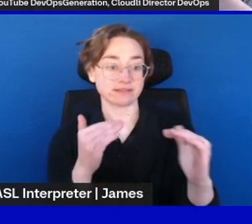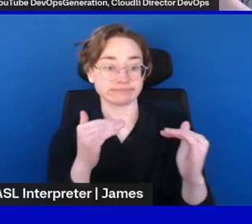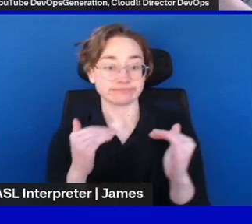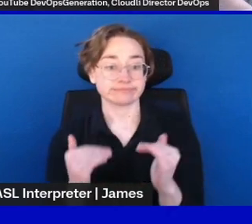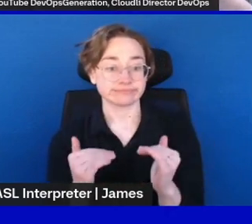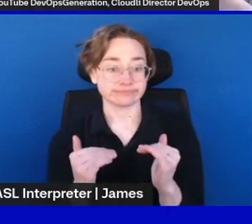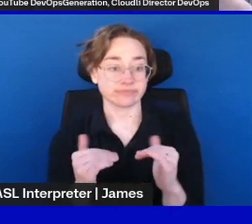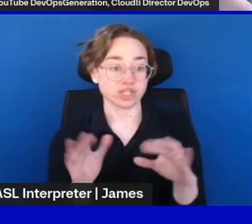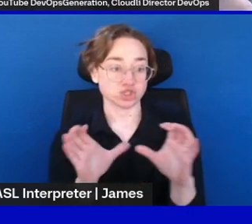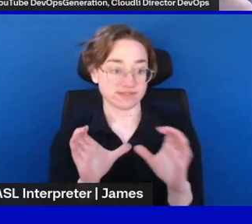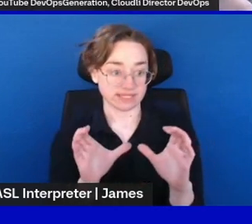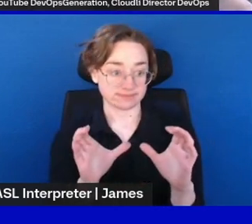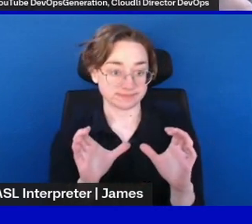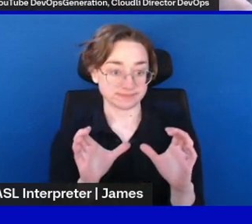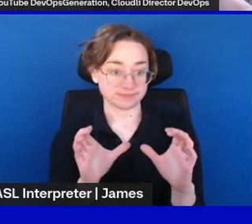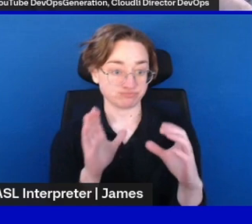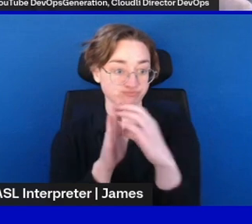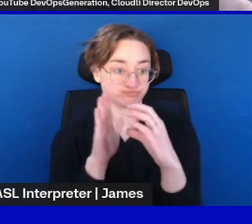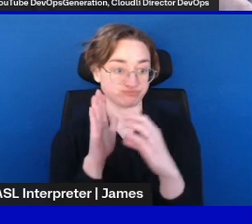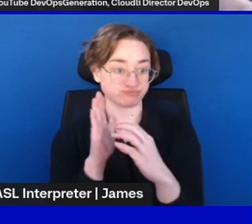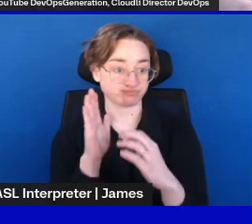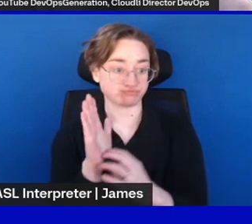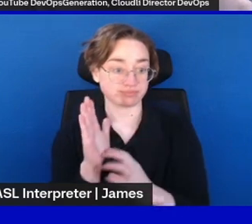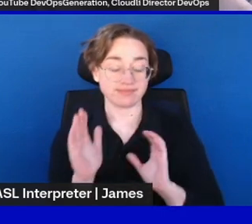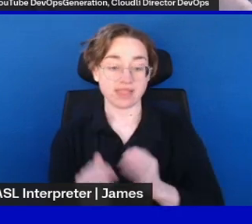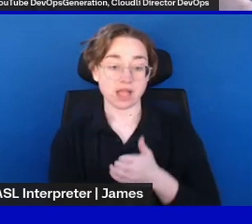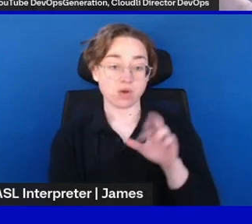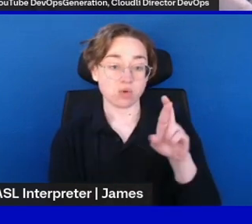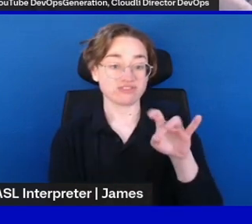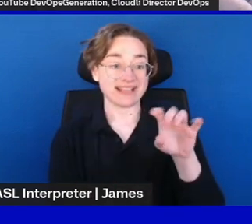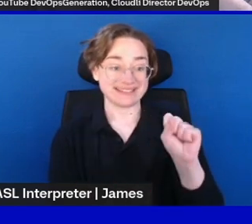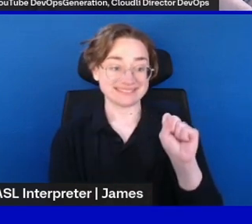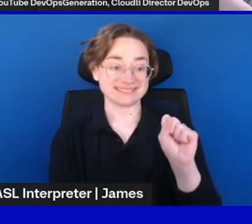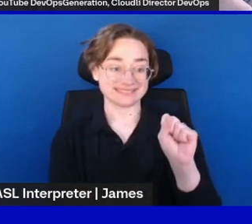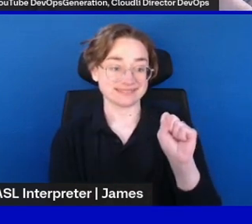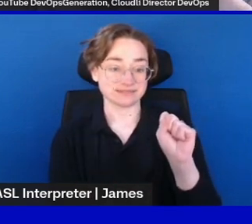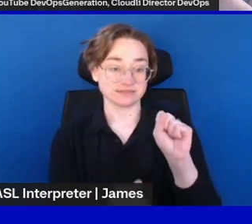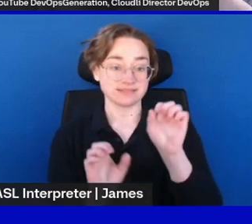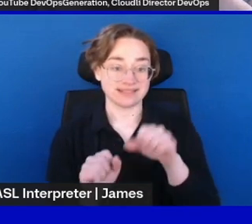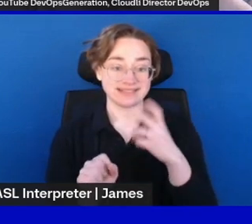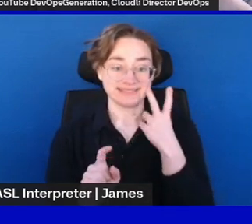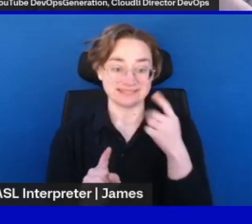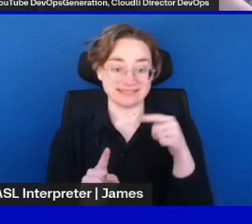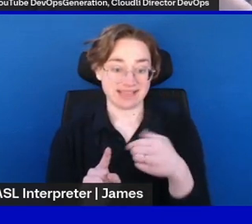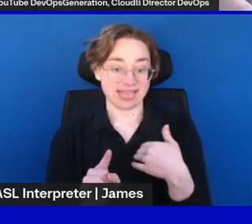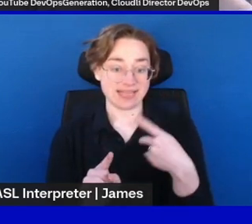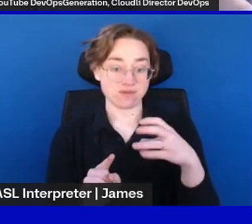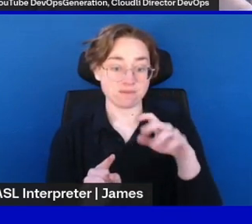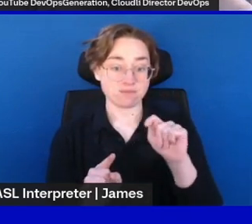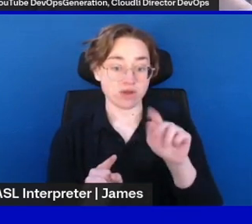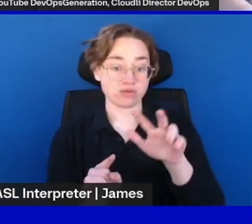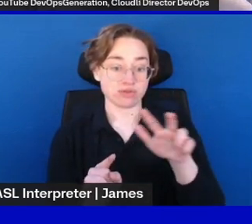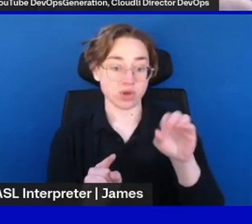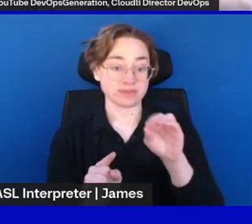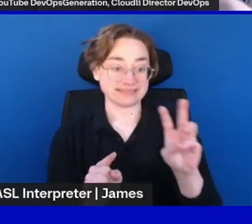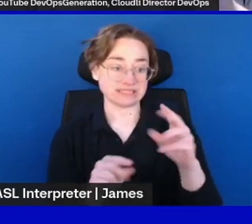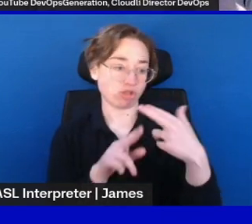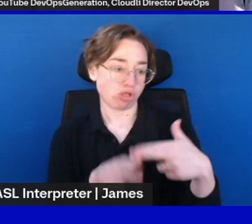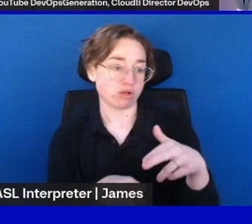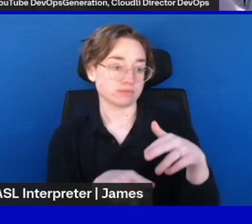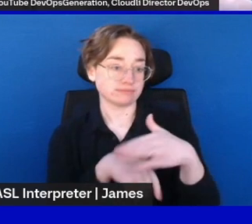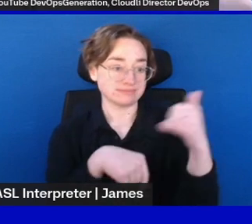the certificate. Like our Redis instance, I have a port 3306 we're calling a DB. And then finally,